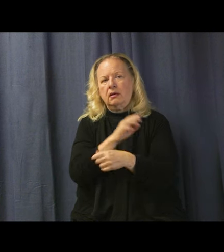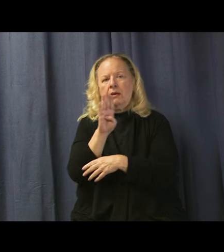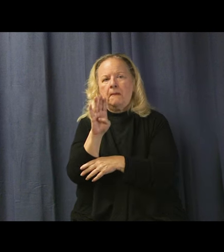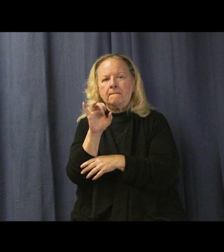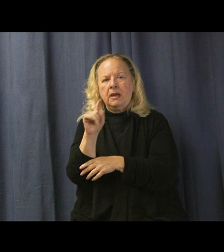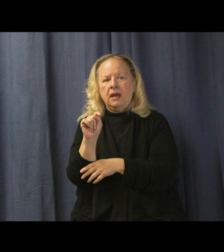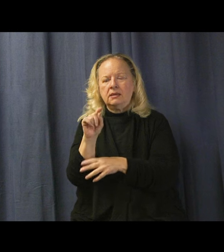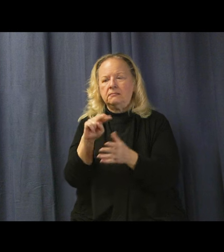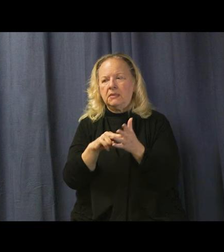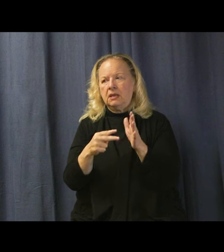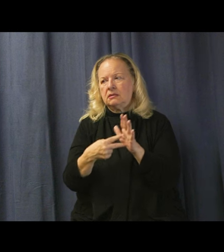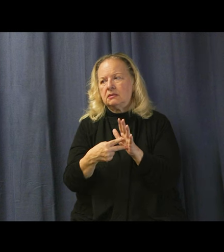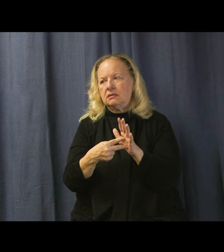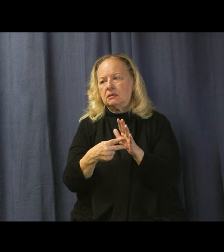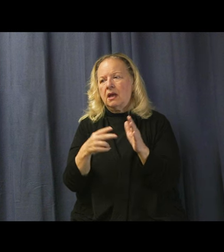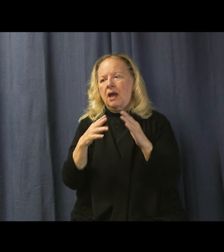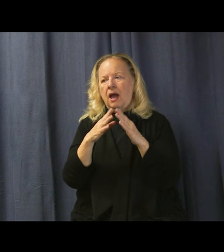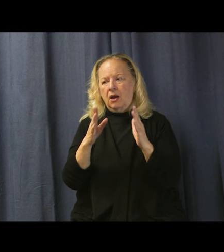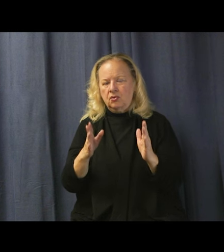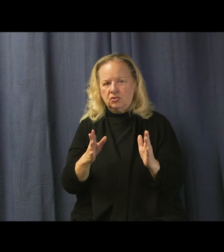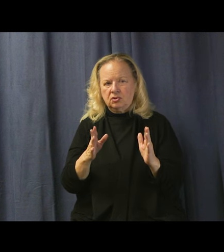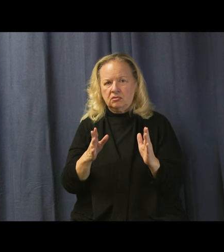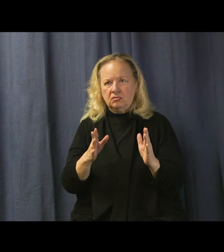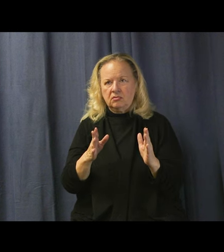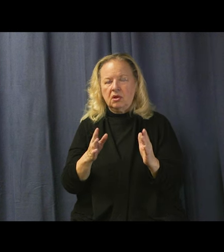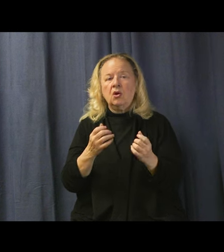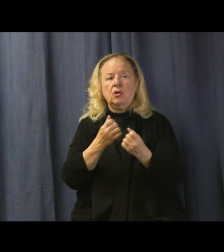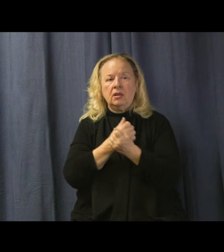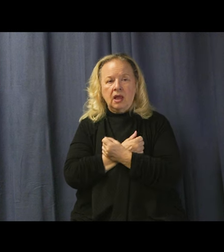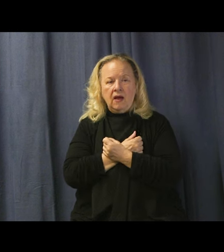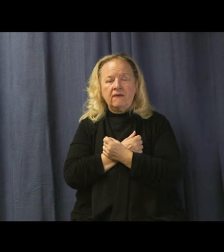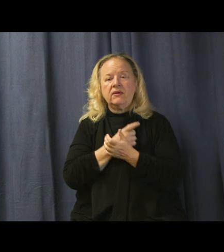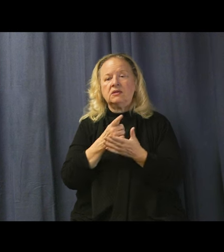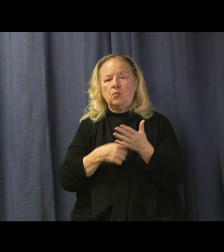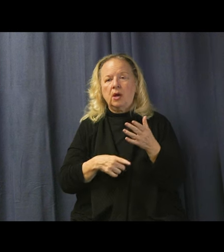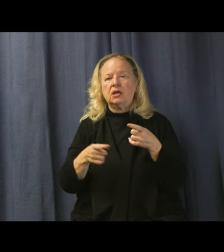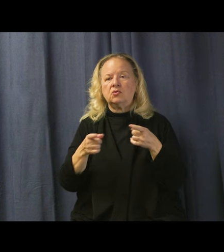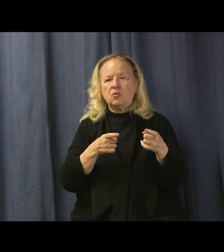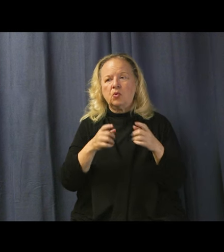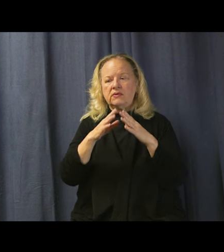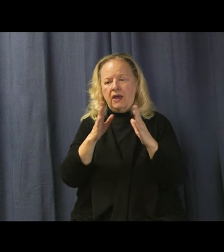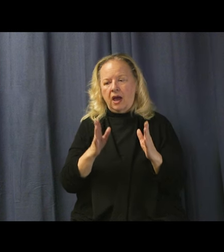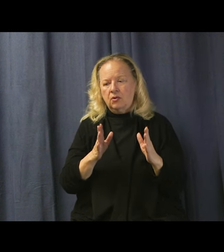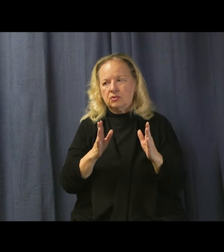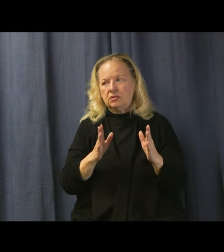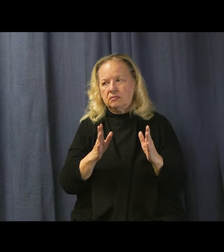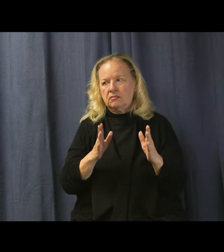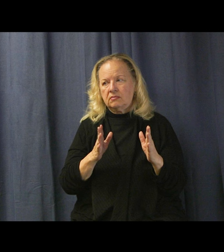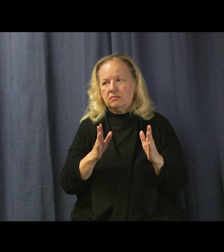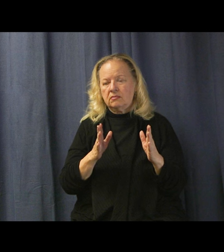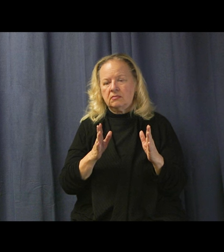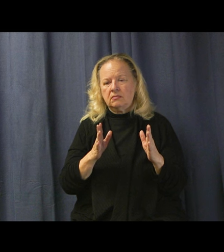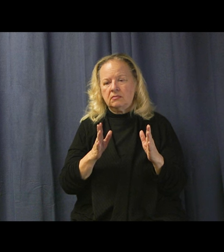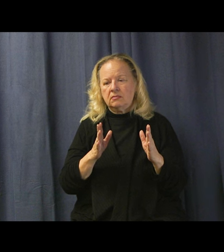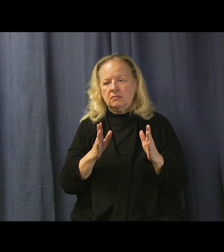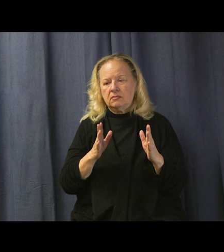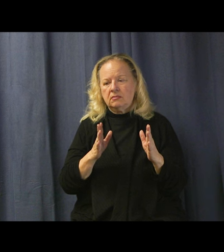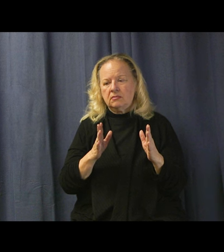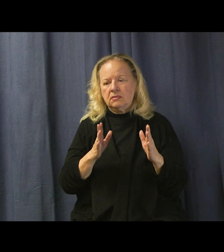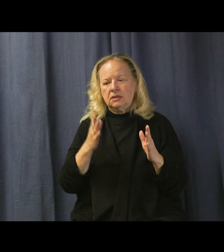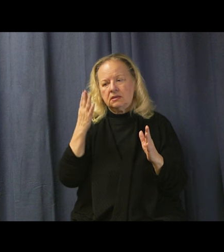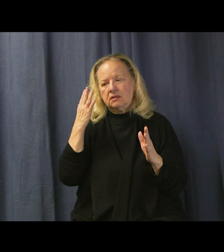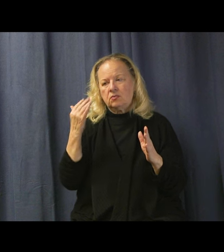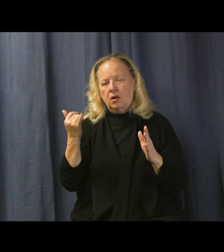mean? House. So love is what's to control the house. This is